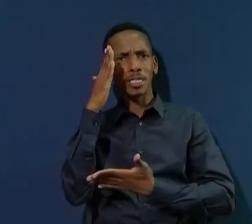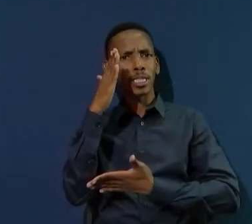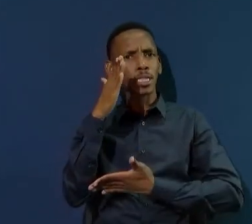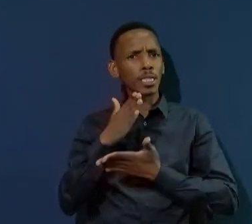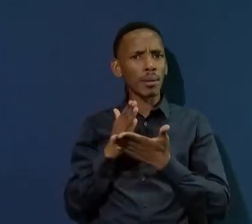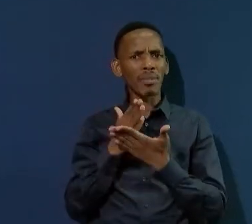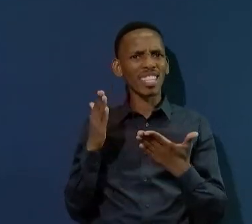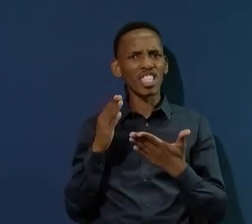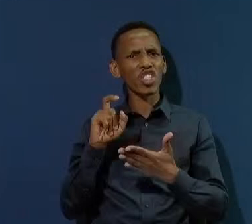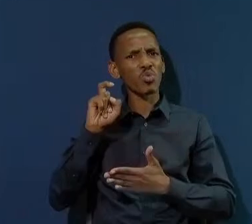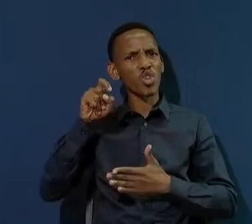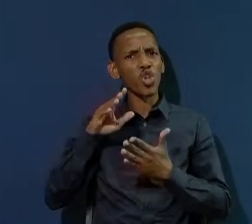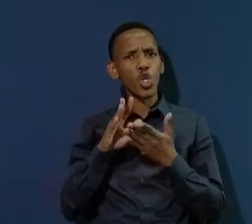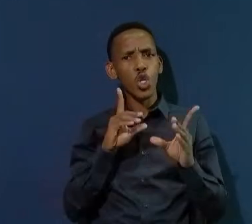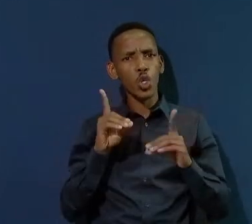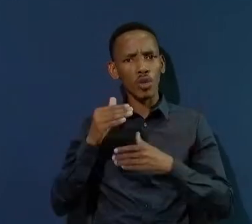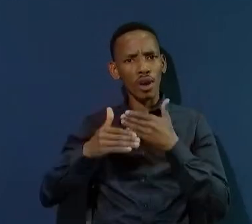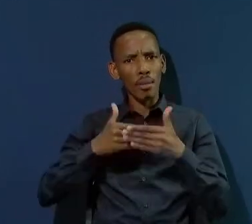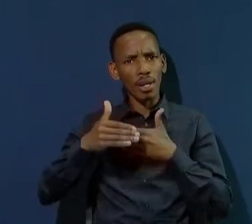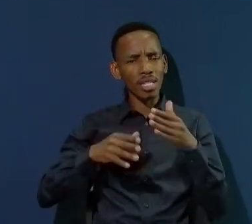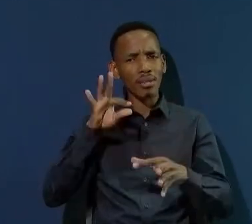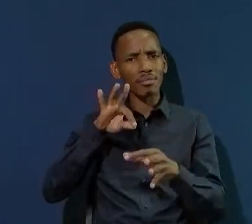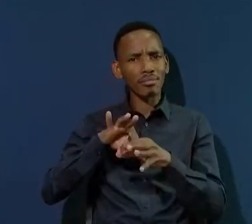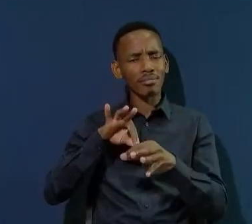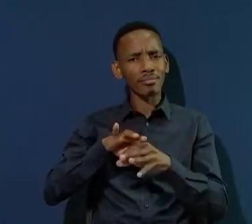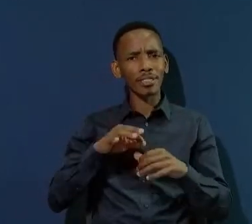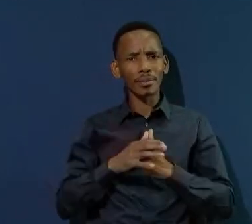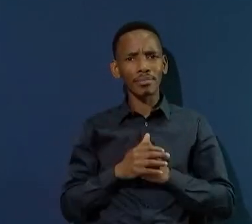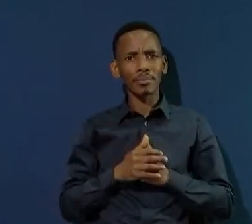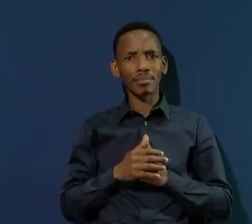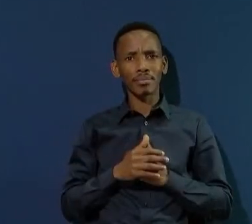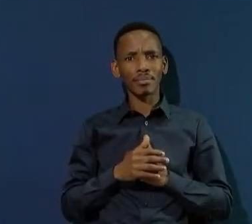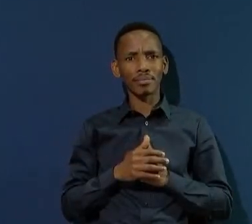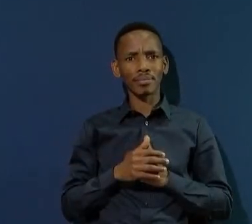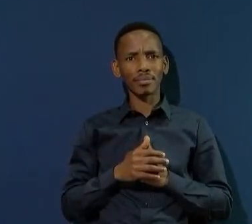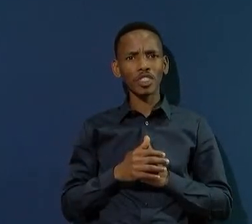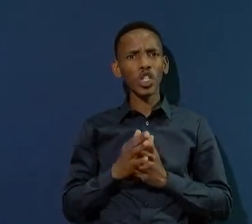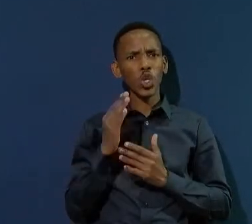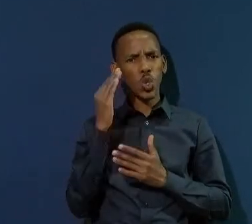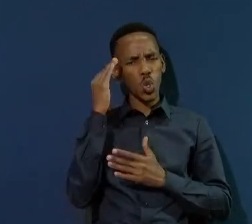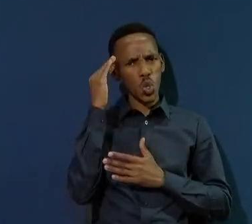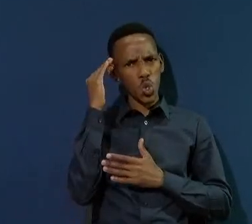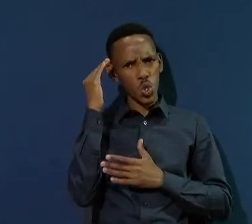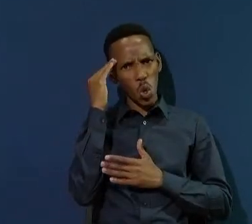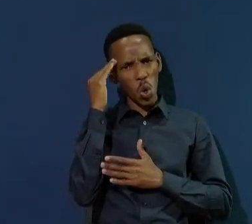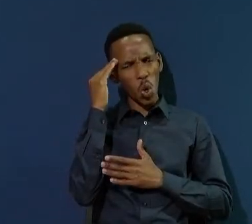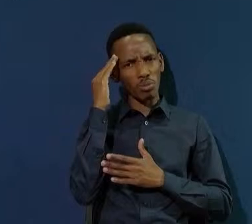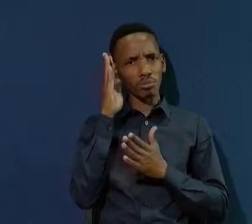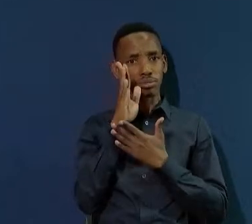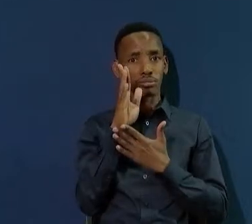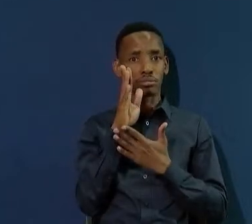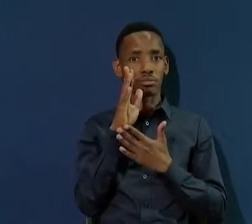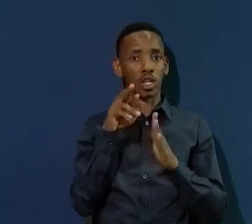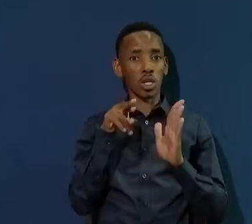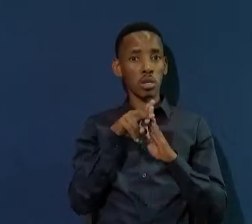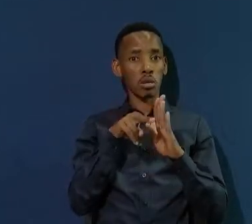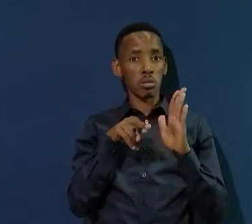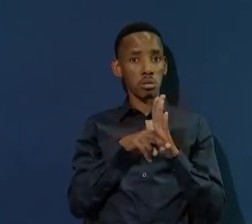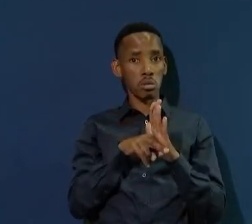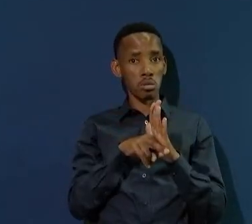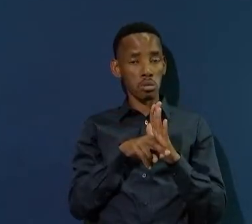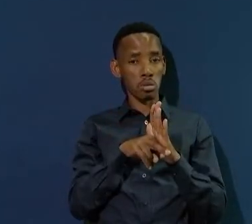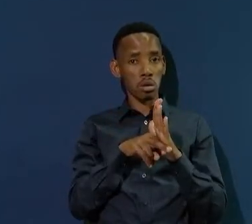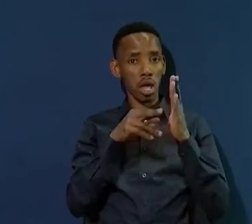the process e rena le yone mo nakong ya gompieno? Tsamaiso e leng gore mo nakong ya gompieno ke a gone go tlhophela go